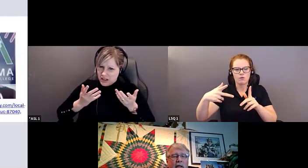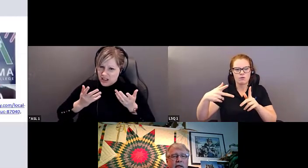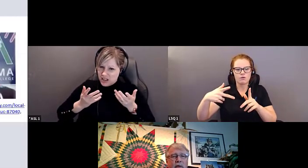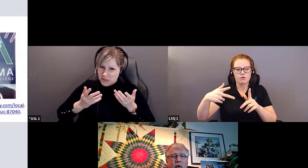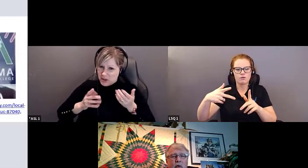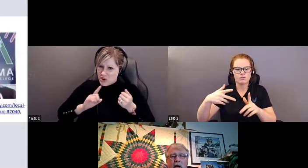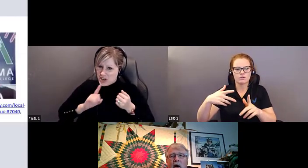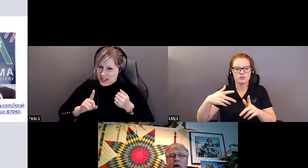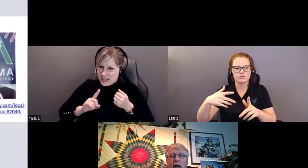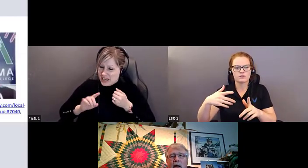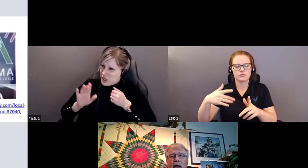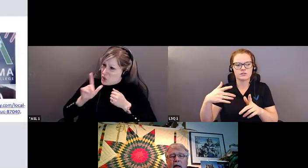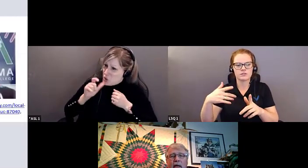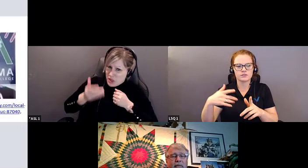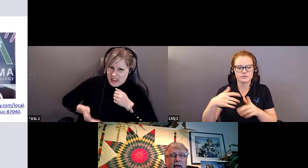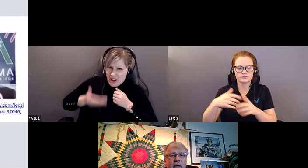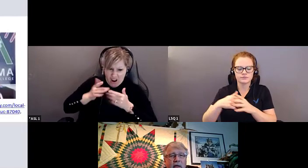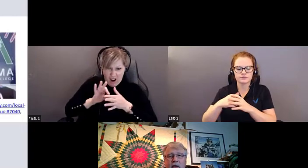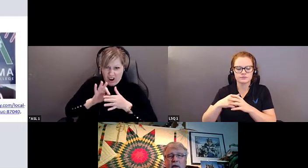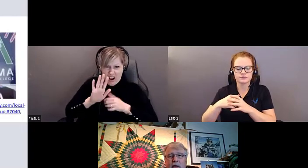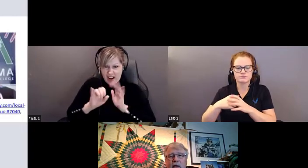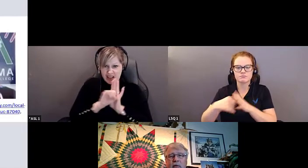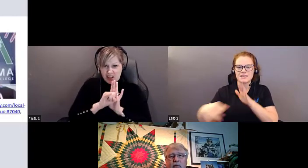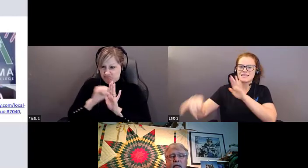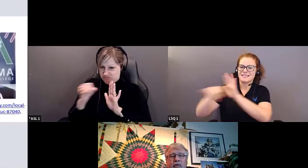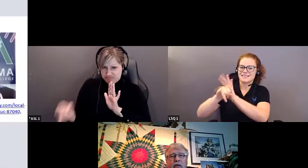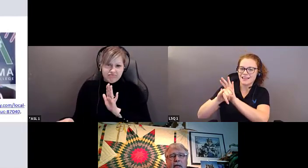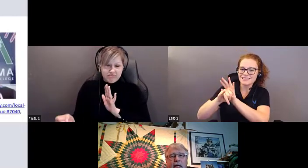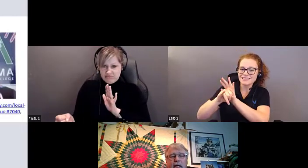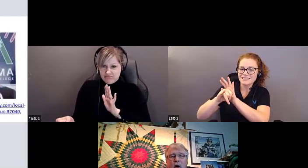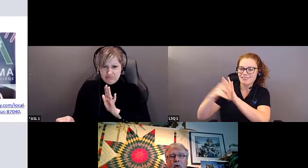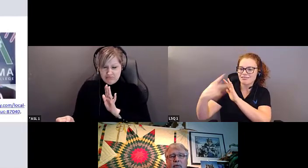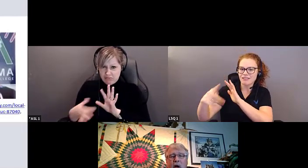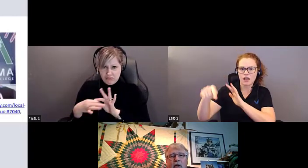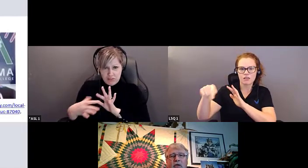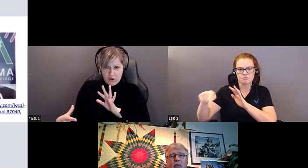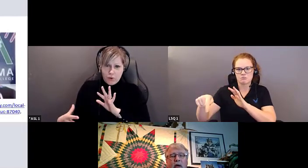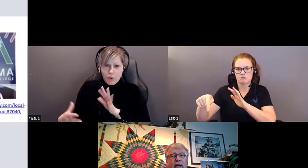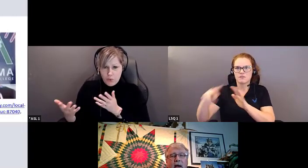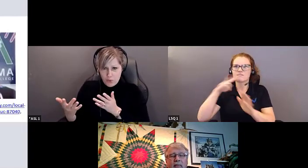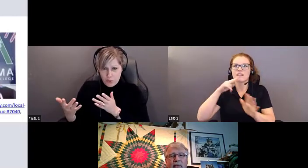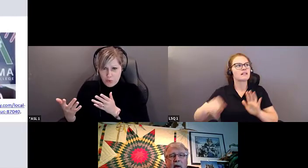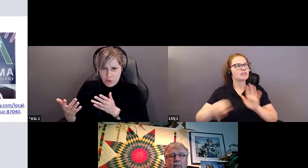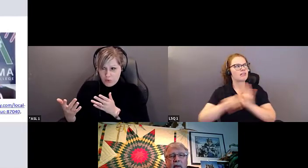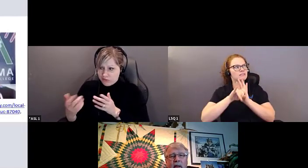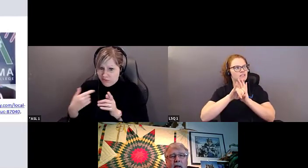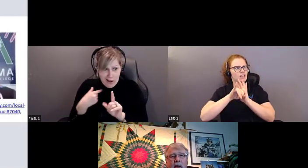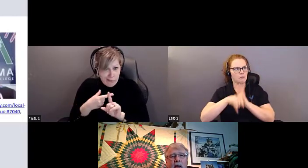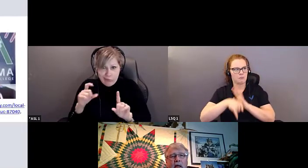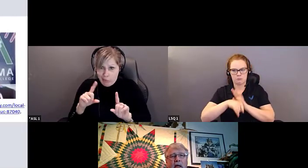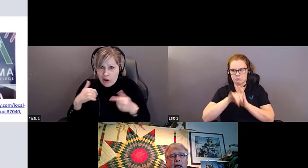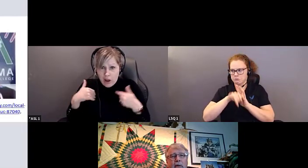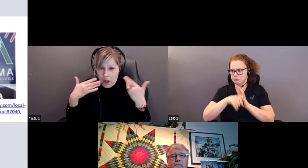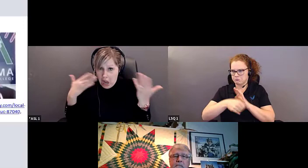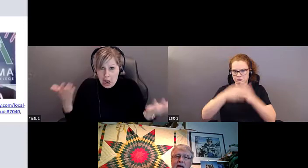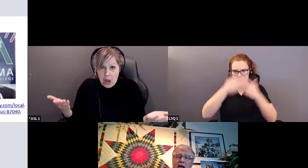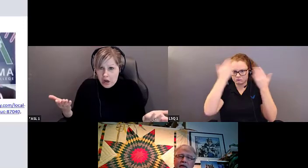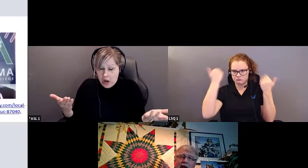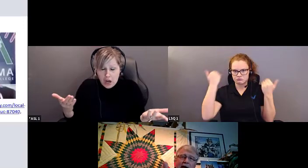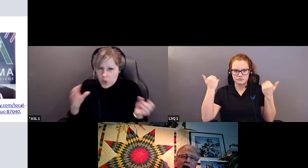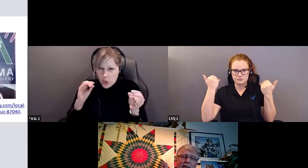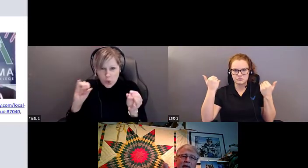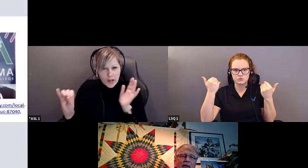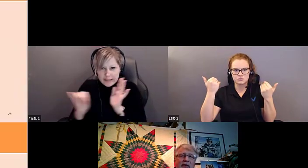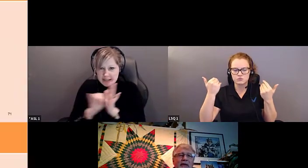their knowledge of who they are. And in fact, and releasing and letting go of the knowledge of where they come from.